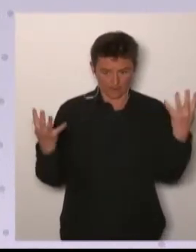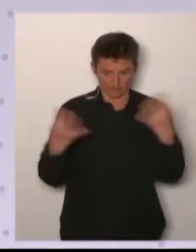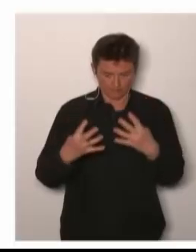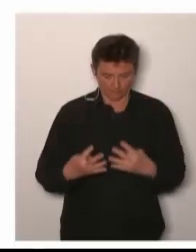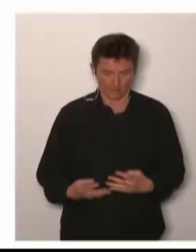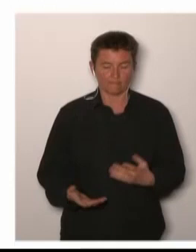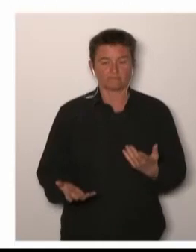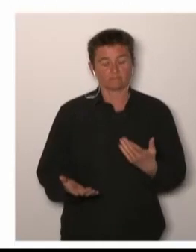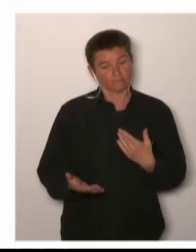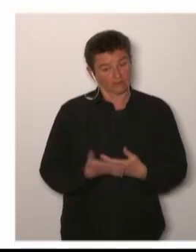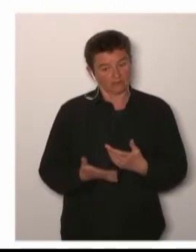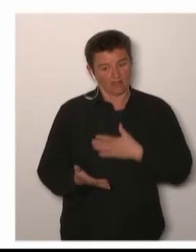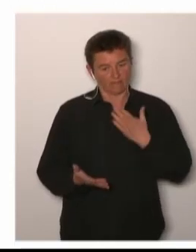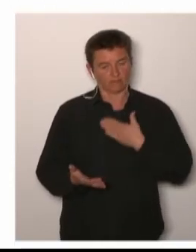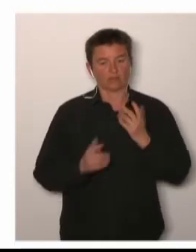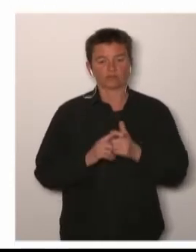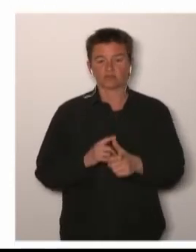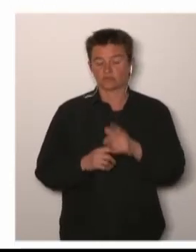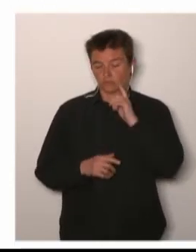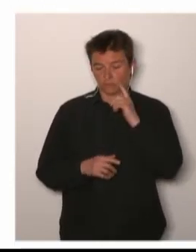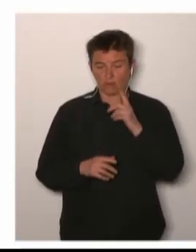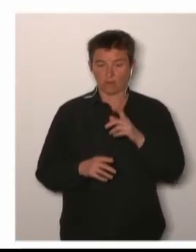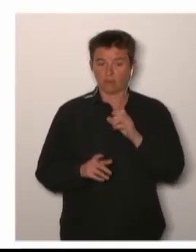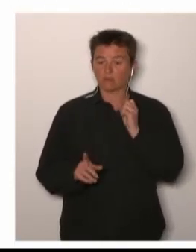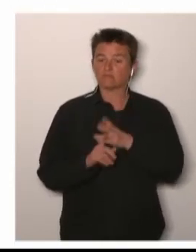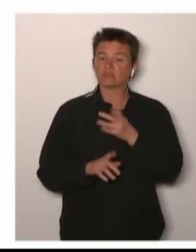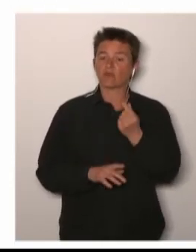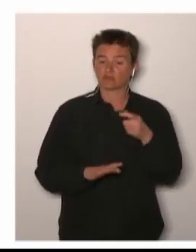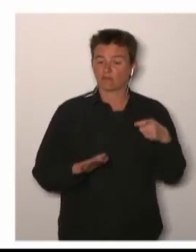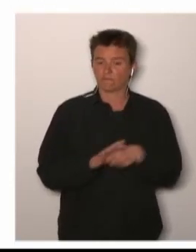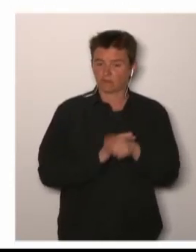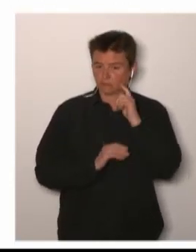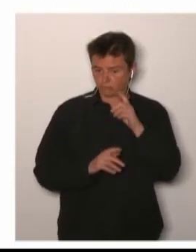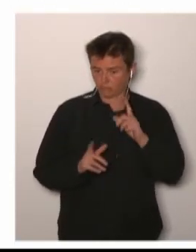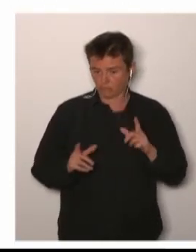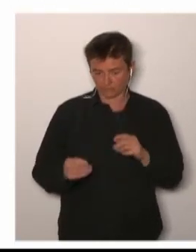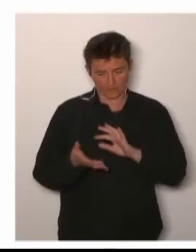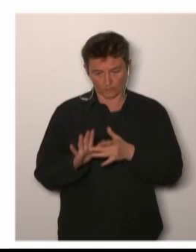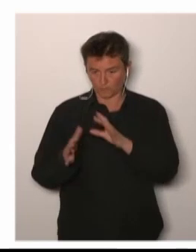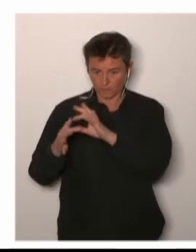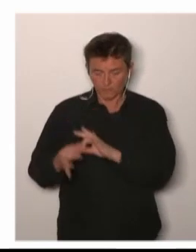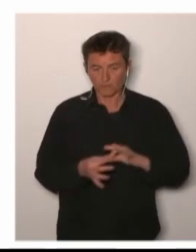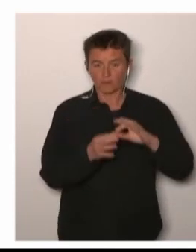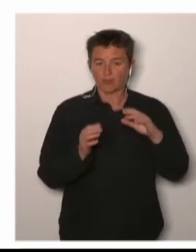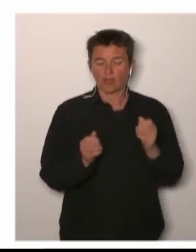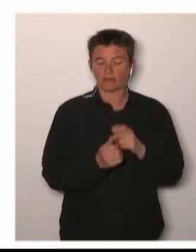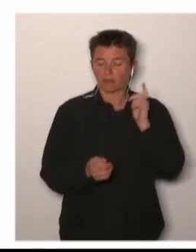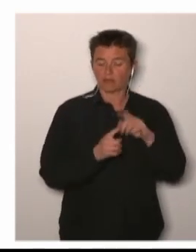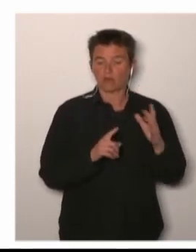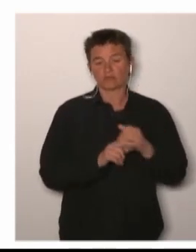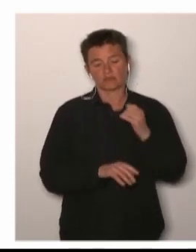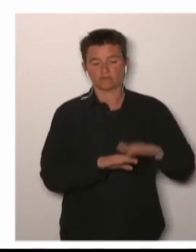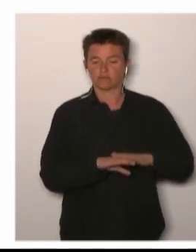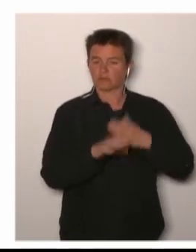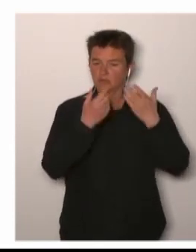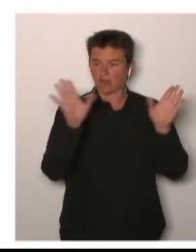by the Cancer Mission will have a relationship with the broader policy objectives.